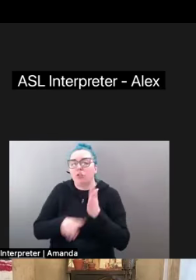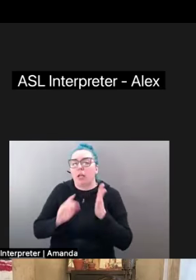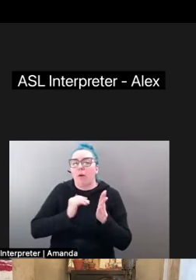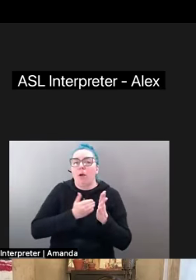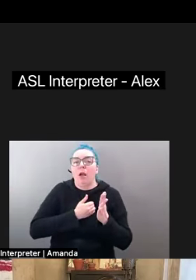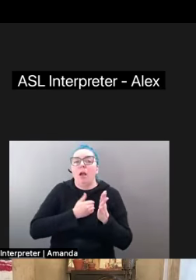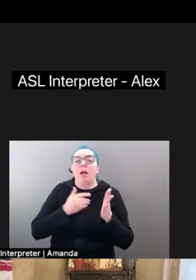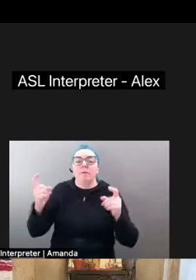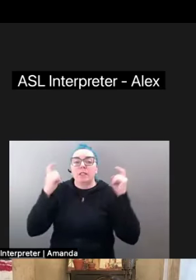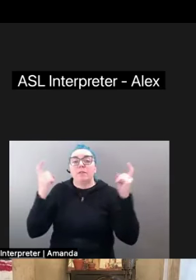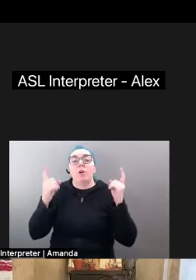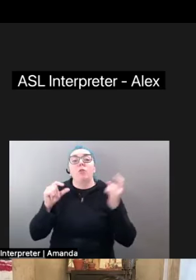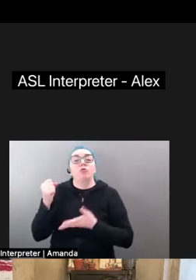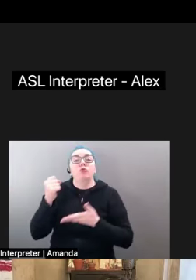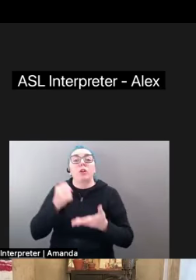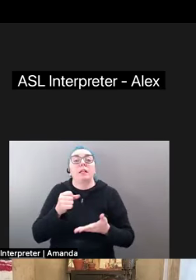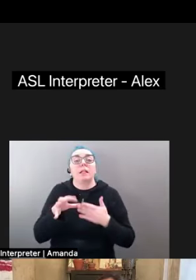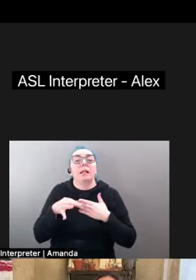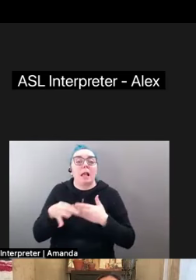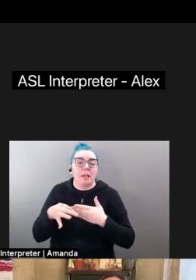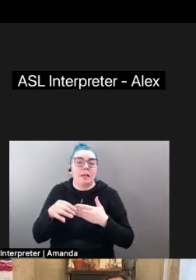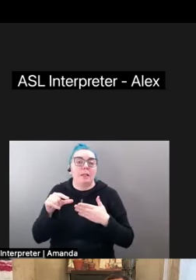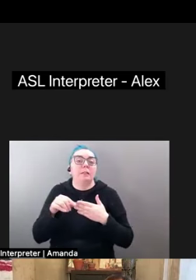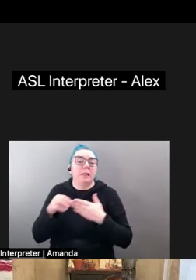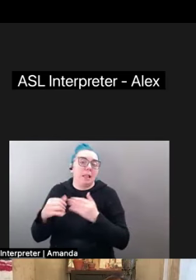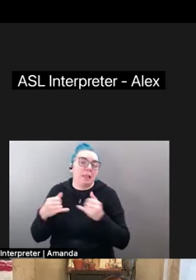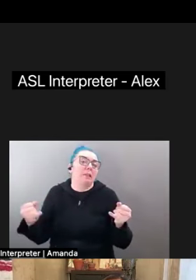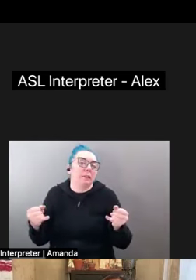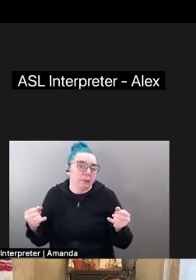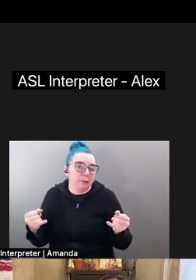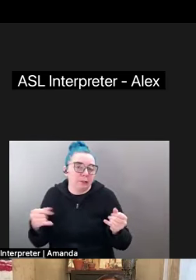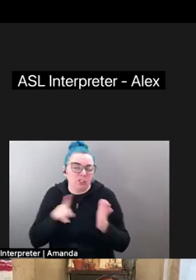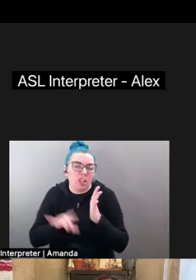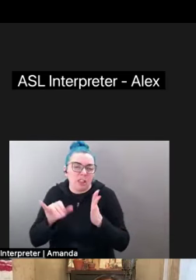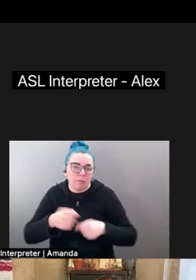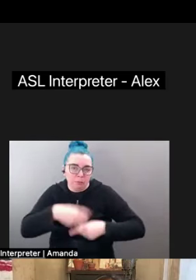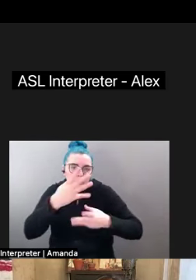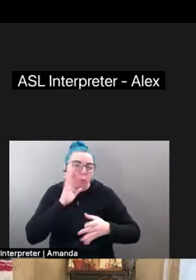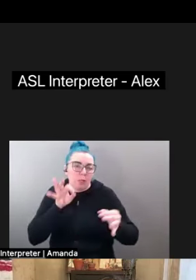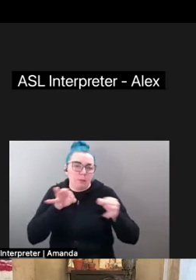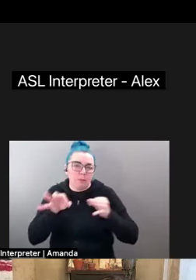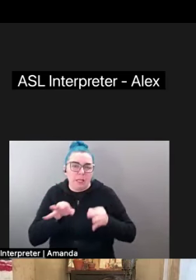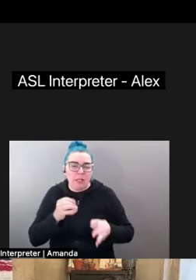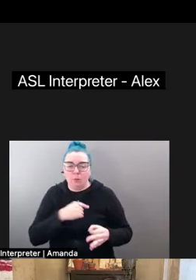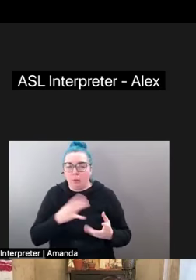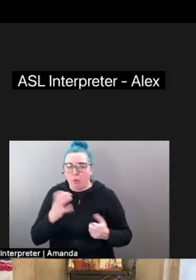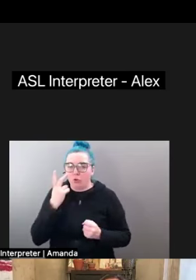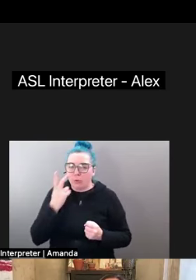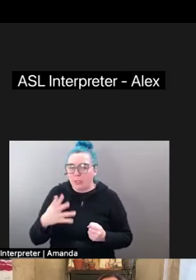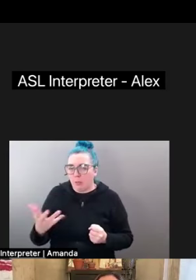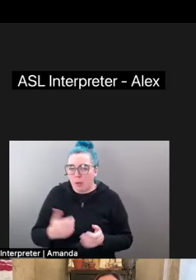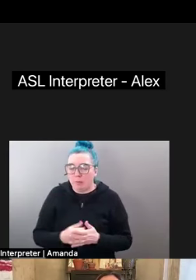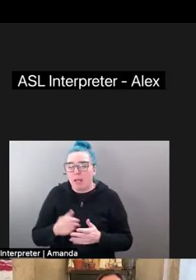acceptable file types, page counts, and time limits. Your supplementary material should illustrate the artistic merit and impact of your